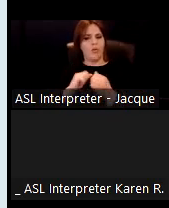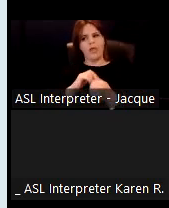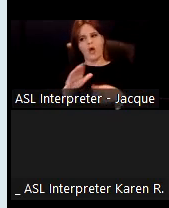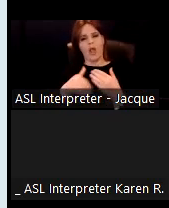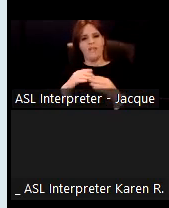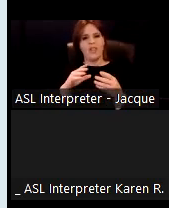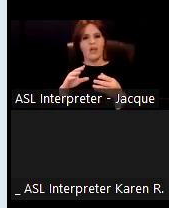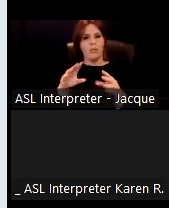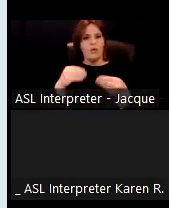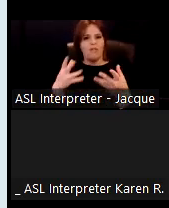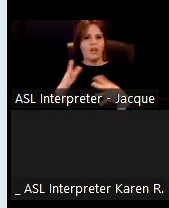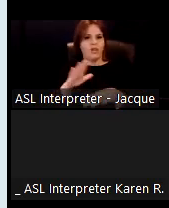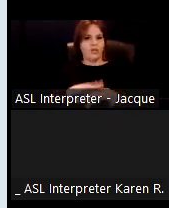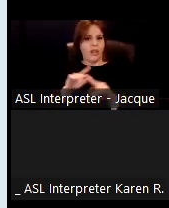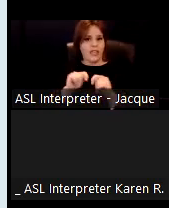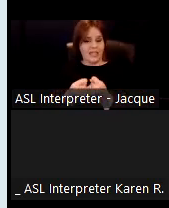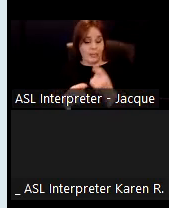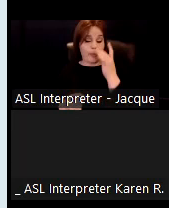teams.